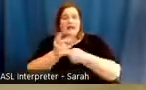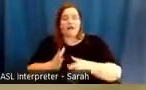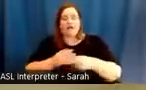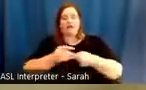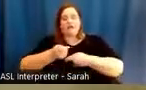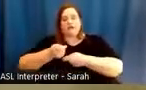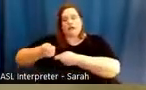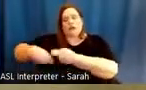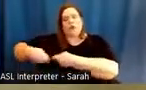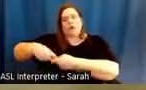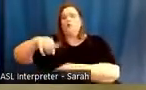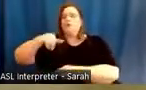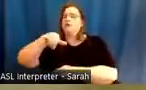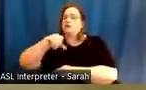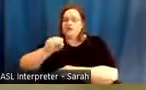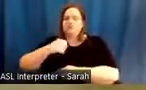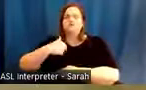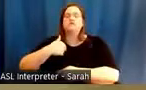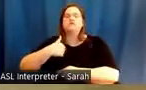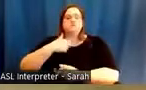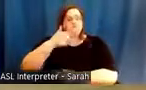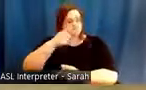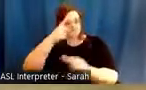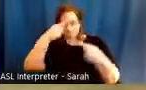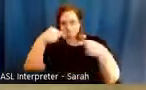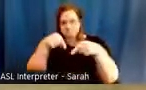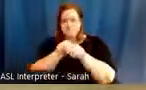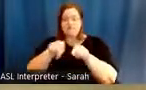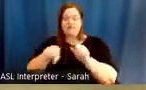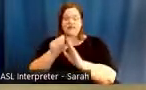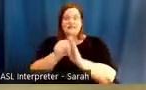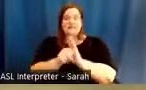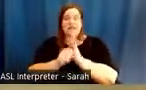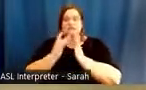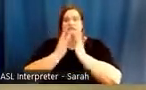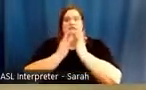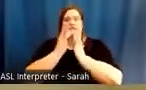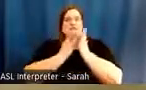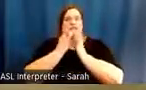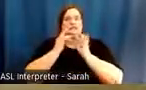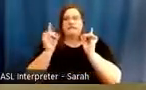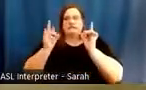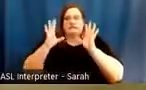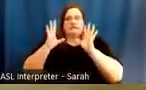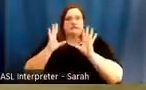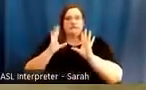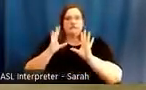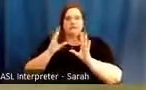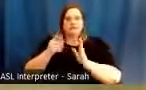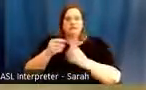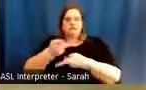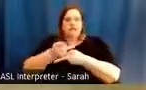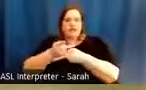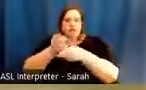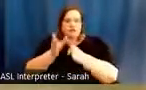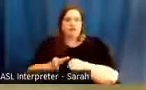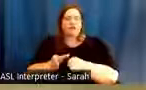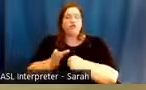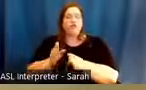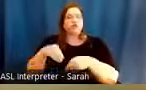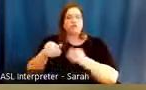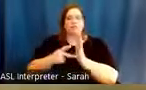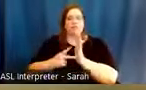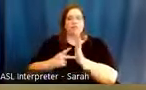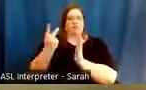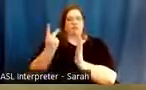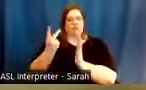I agree, we have a caregiver crisis in this state. We should be paying them twice as much as we pay them. We